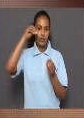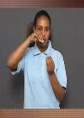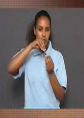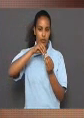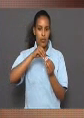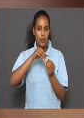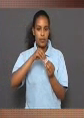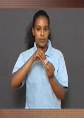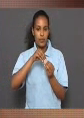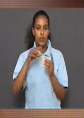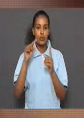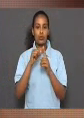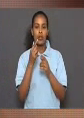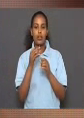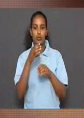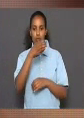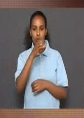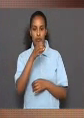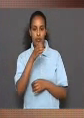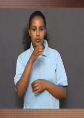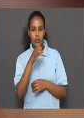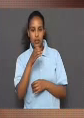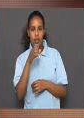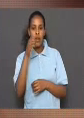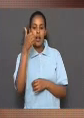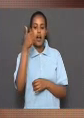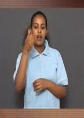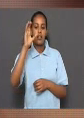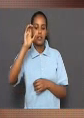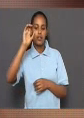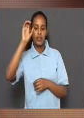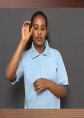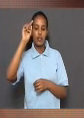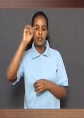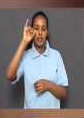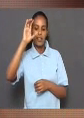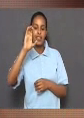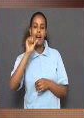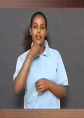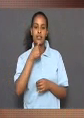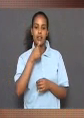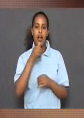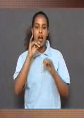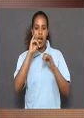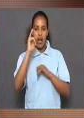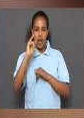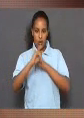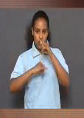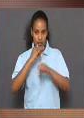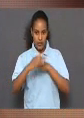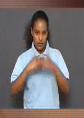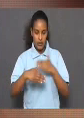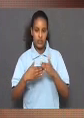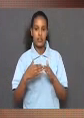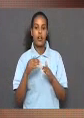sodium acetate to a solution of acetic acid, the ionization of